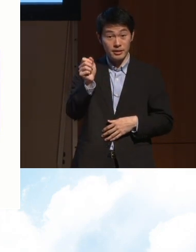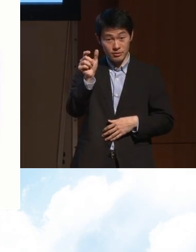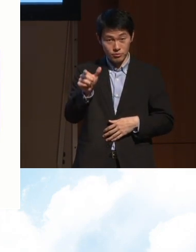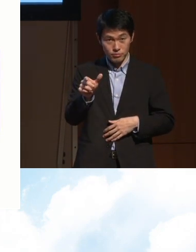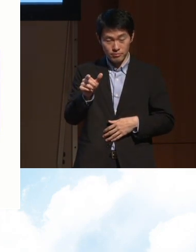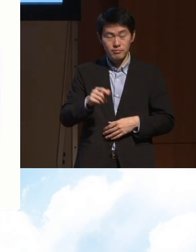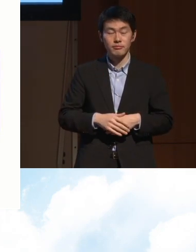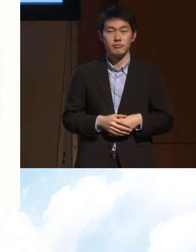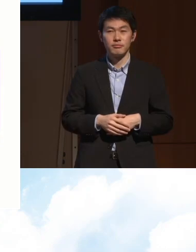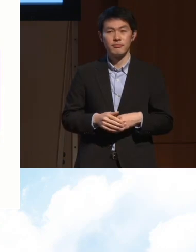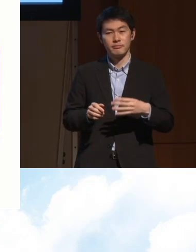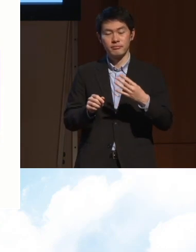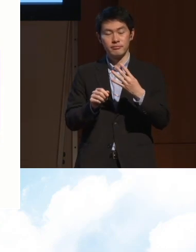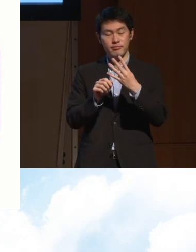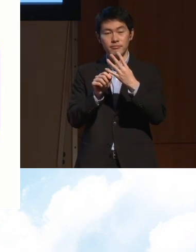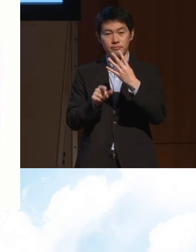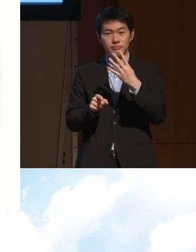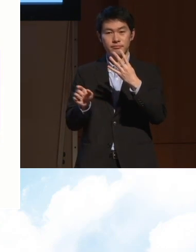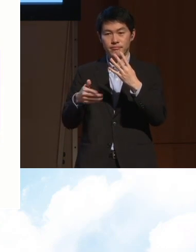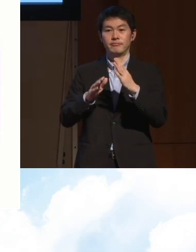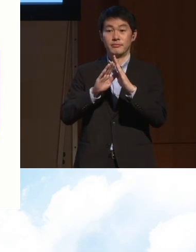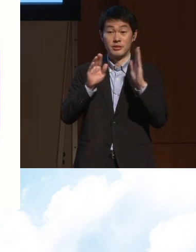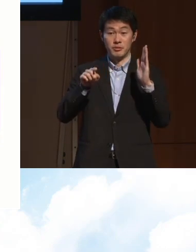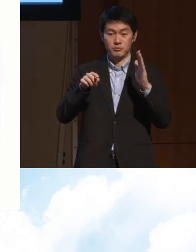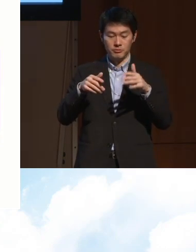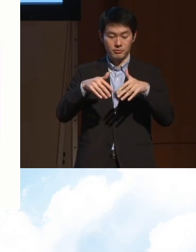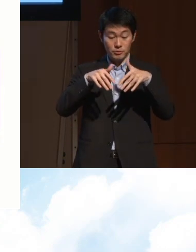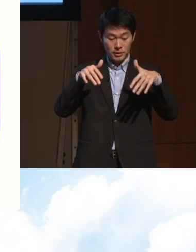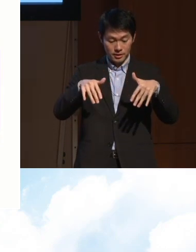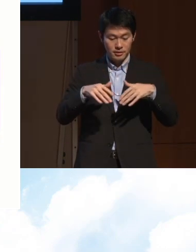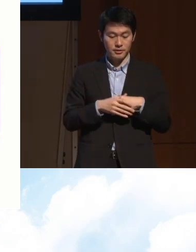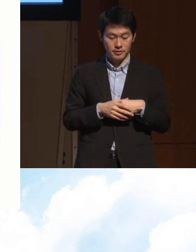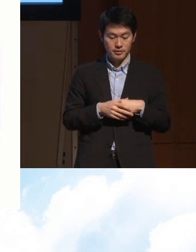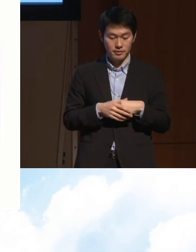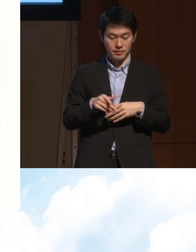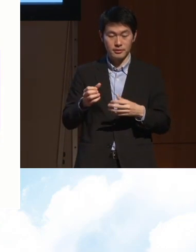the COVID-19 pandemic prompted a assessment of